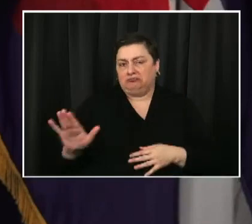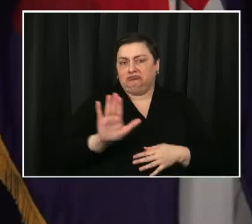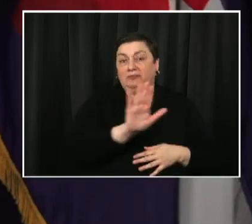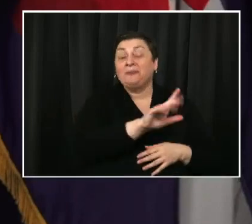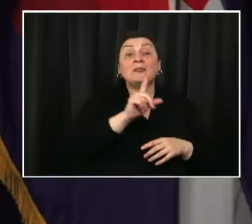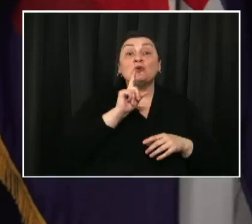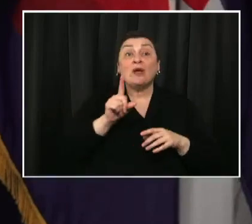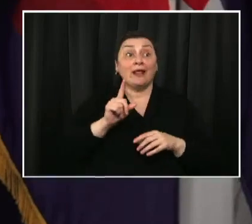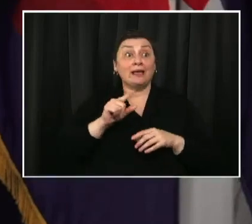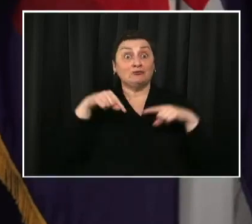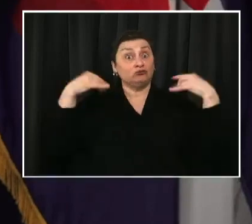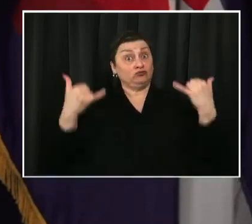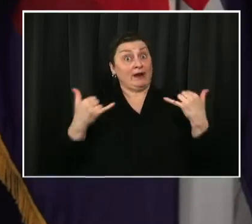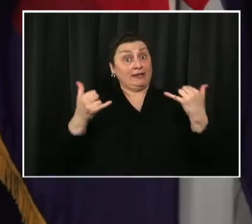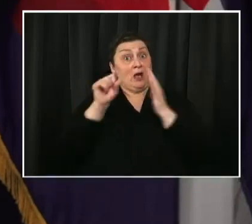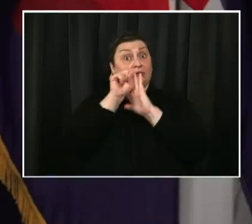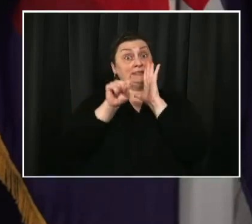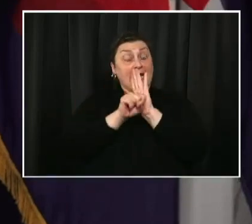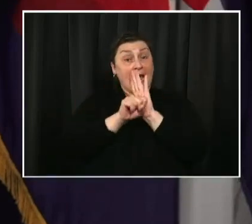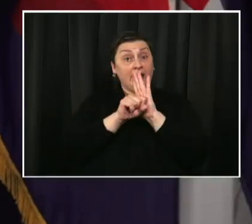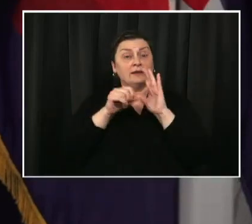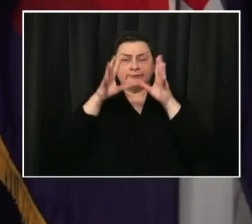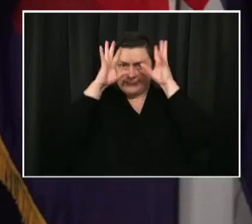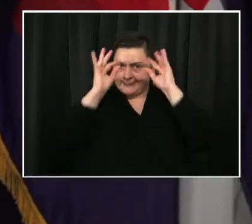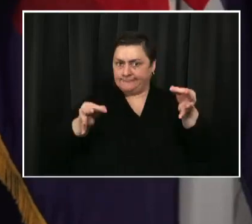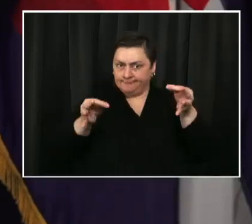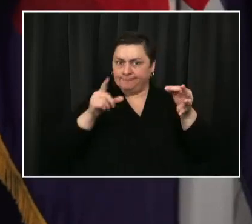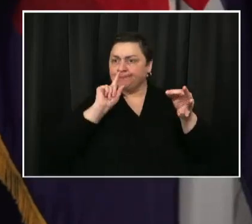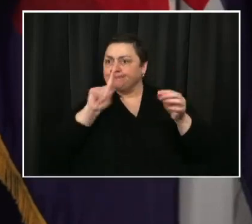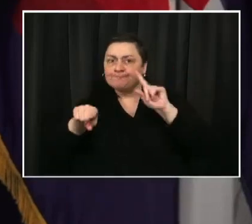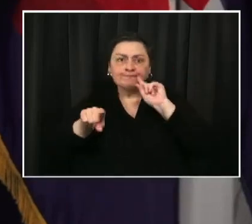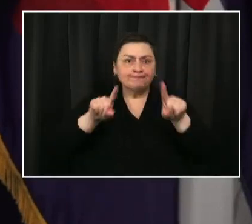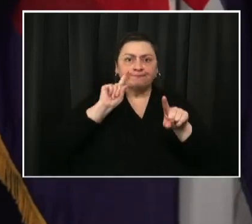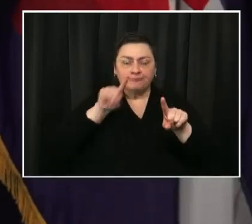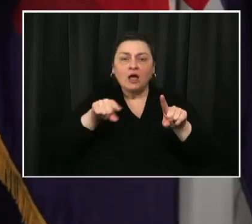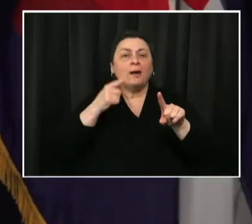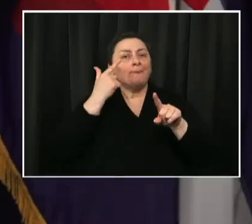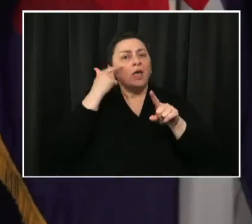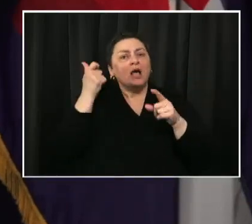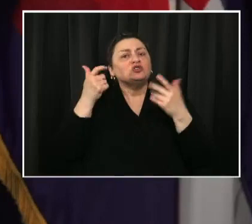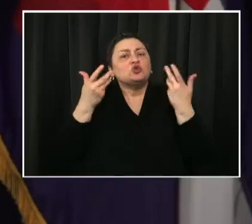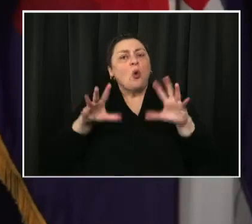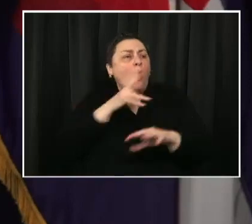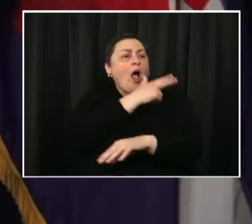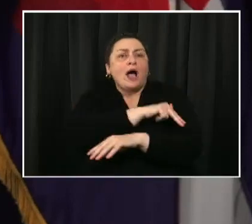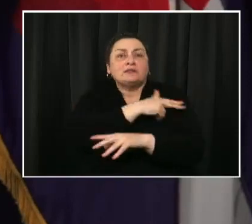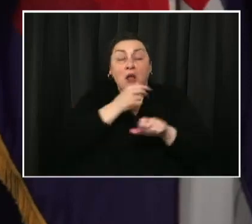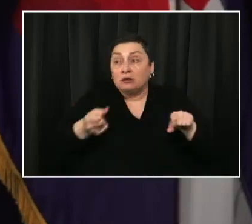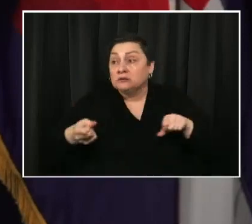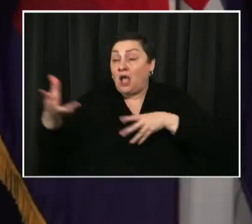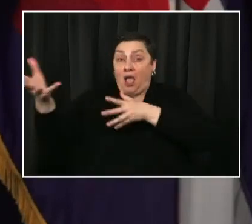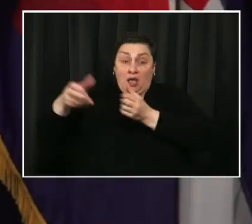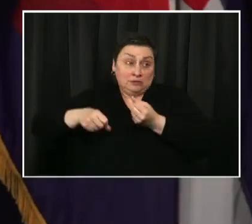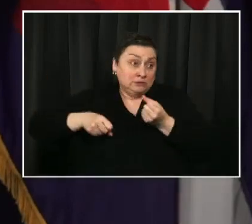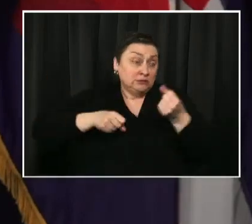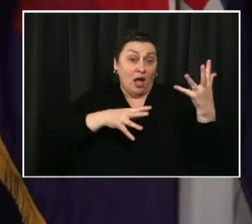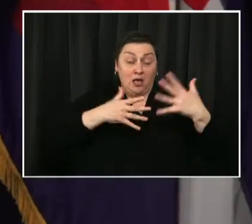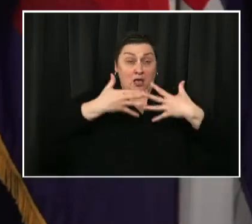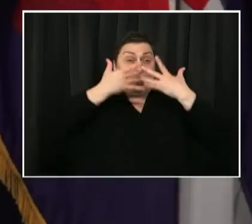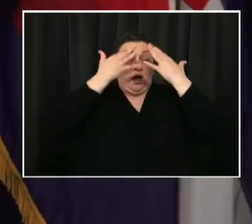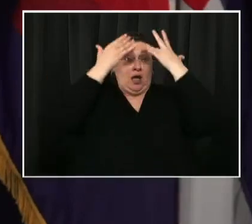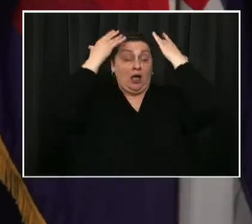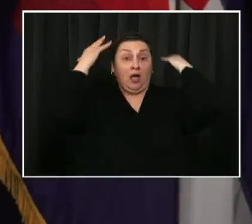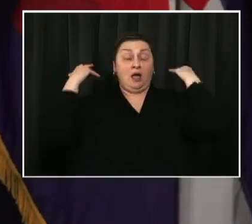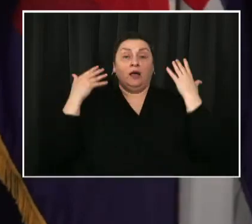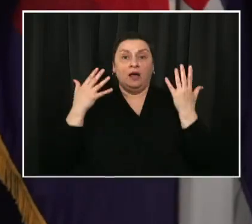preventing hospitals from exceeding capacity. And we've done that successfully. They haven't in some states.